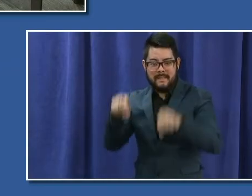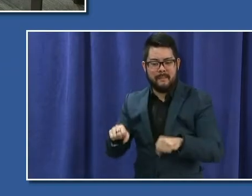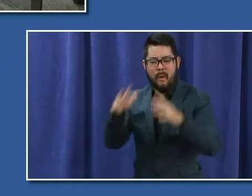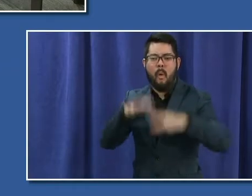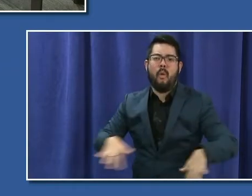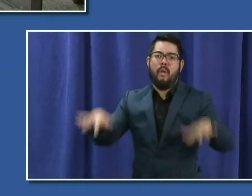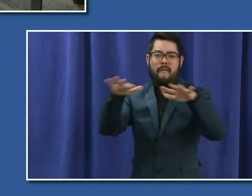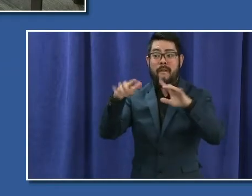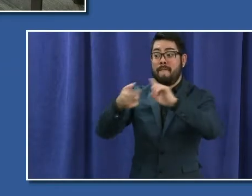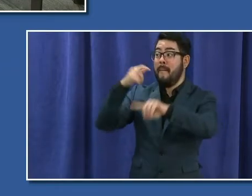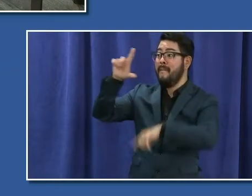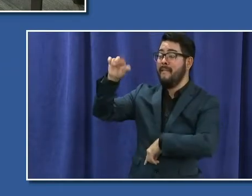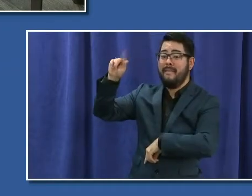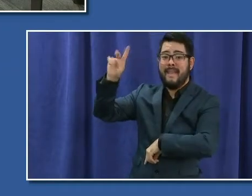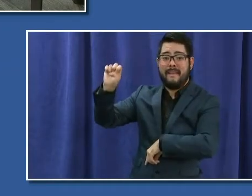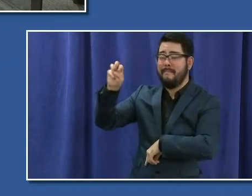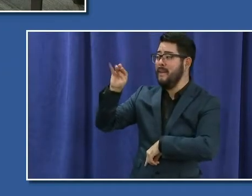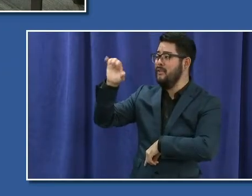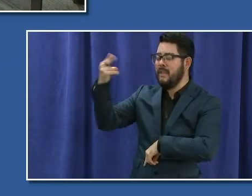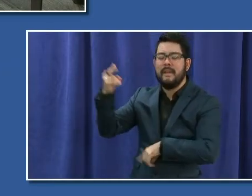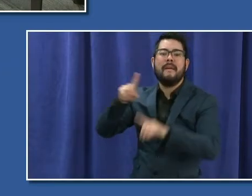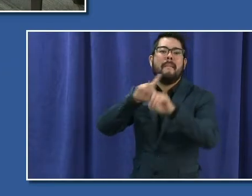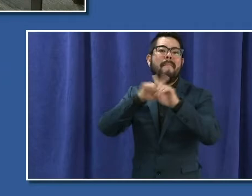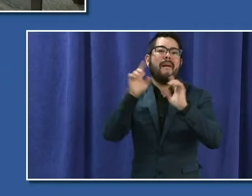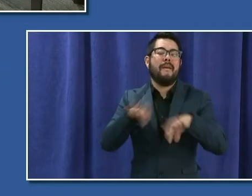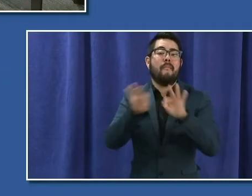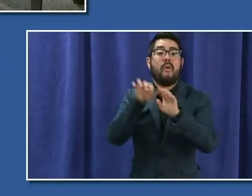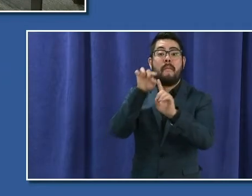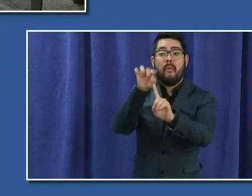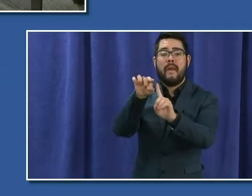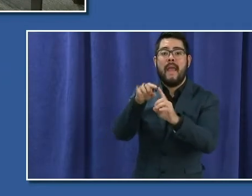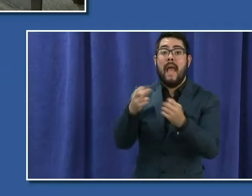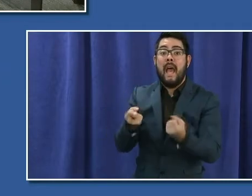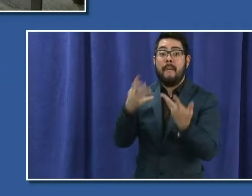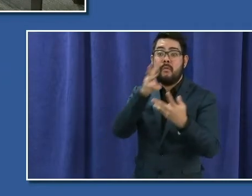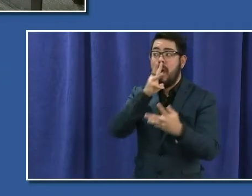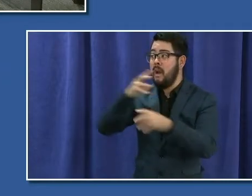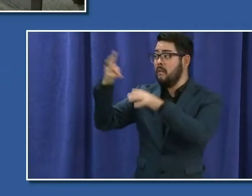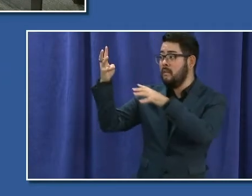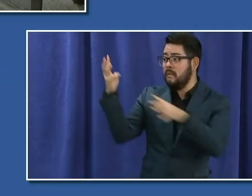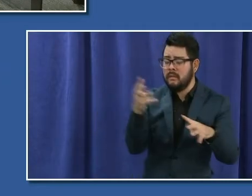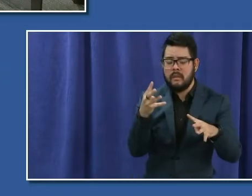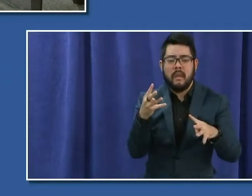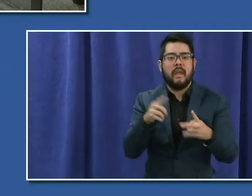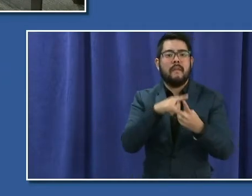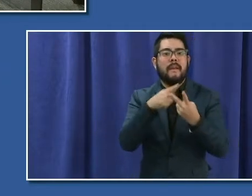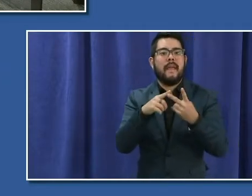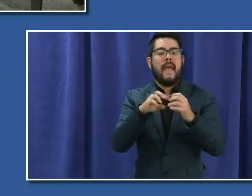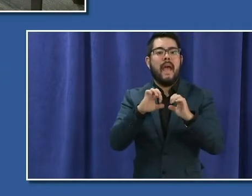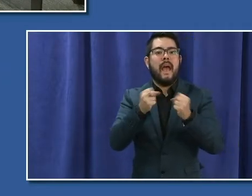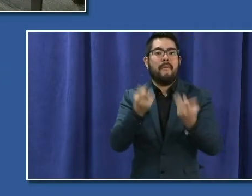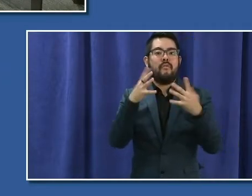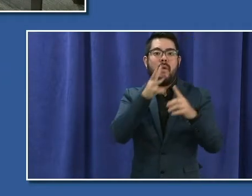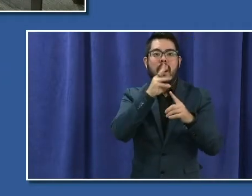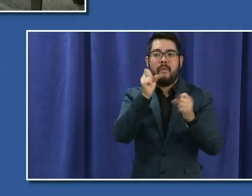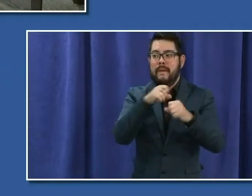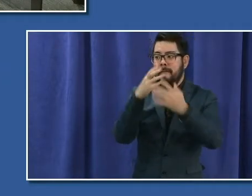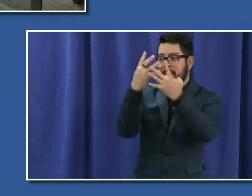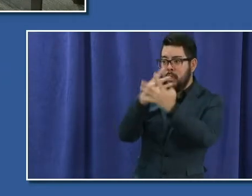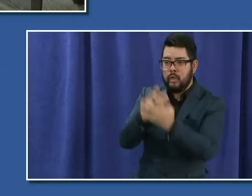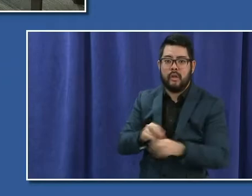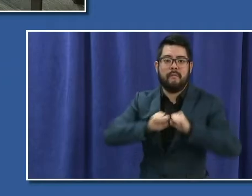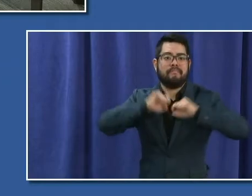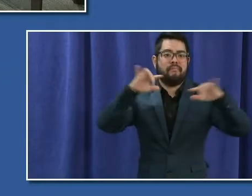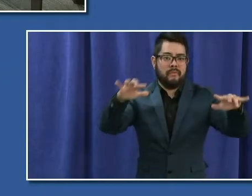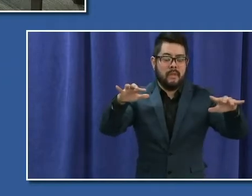of understanding what that's going to look like and how much water is going to be coming out of that system and how much water is required to be put back. So we're looking